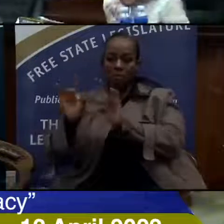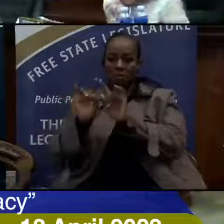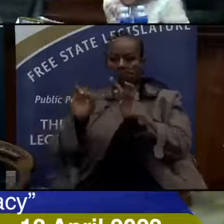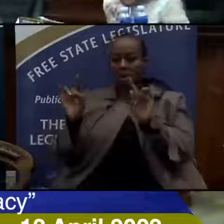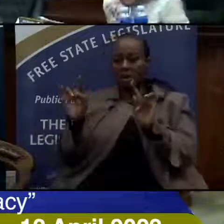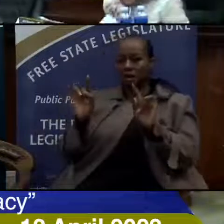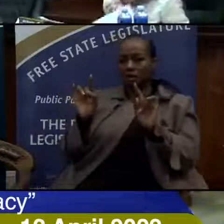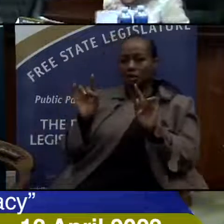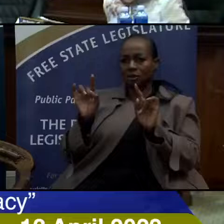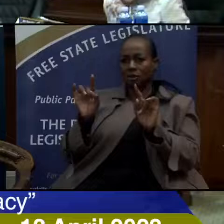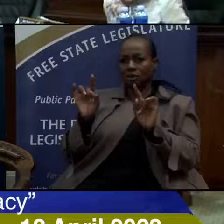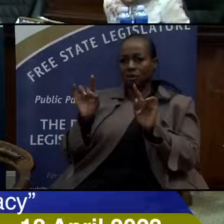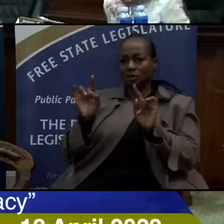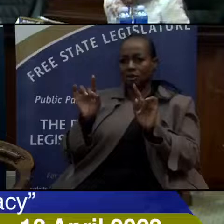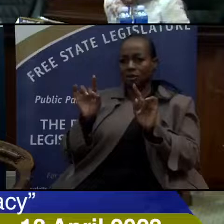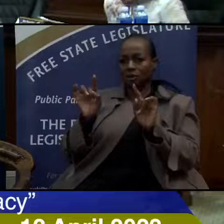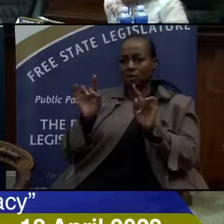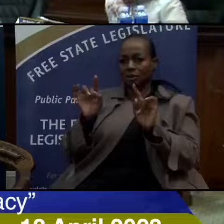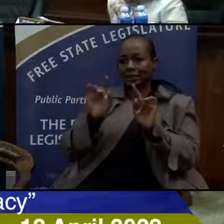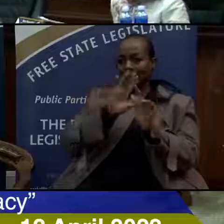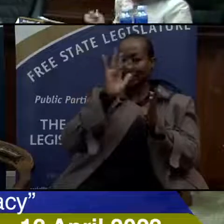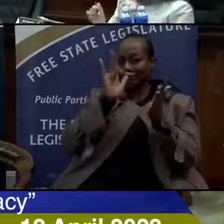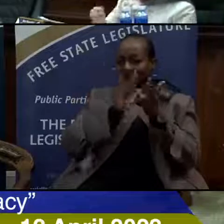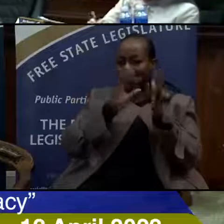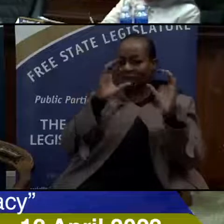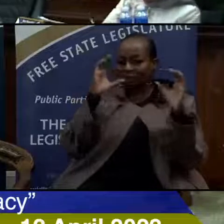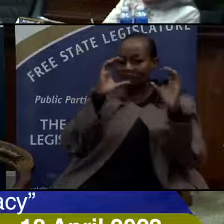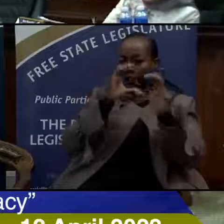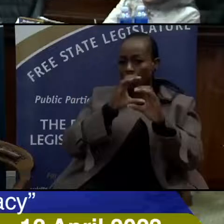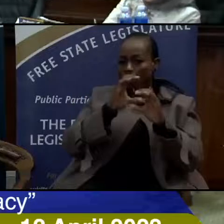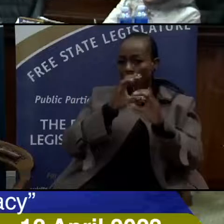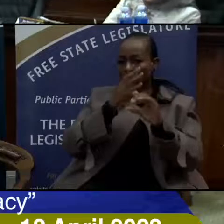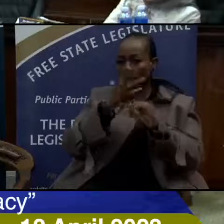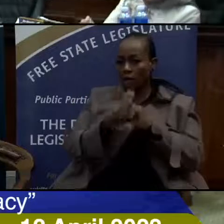have a center that focuses on that.